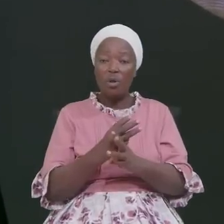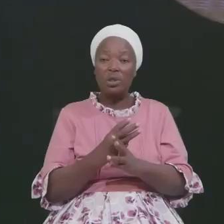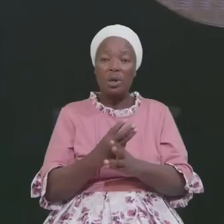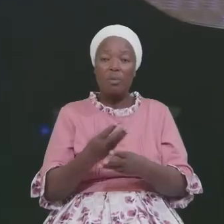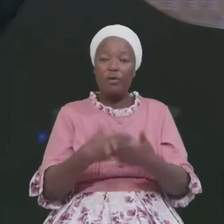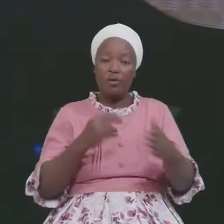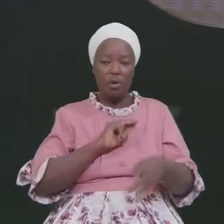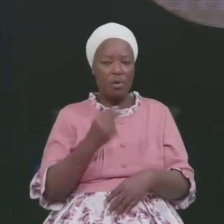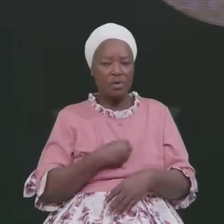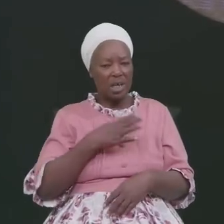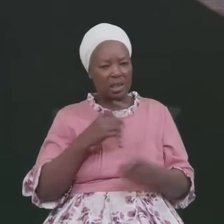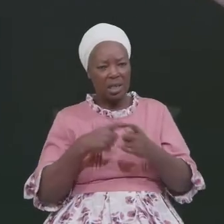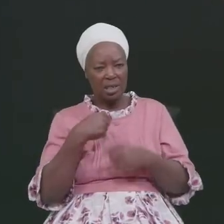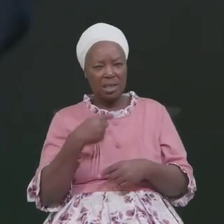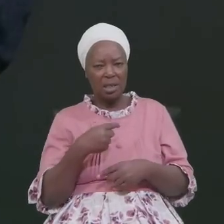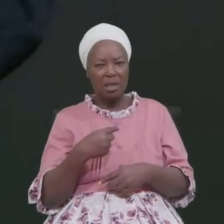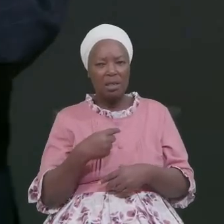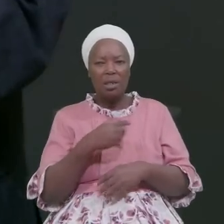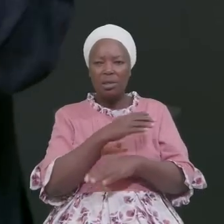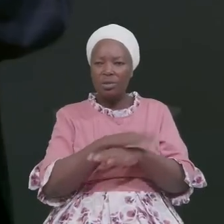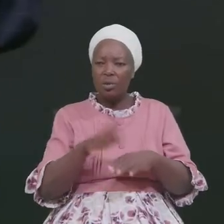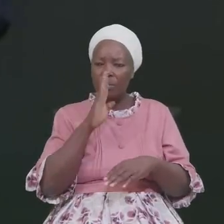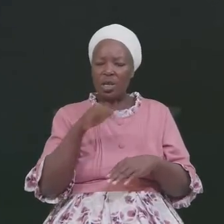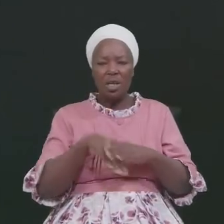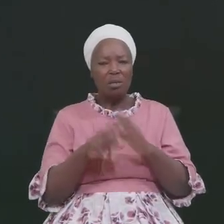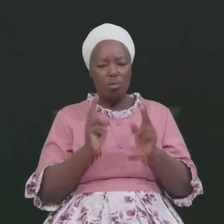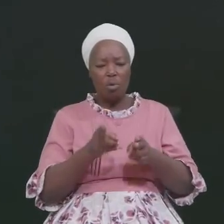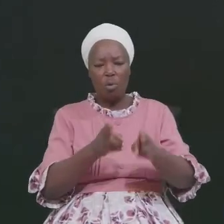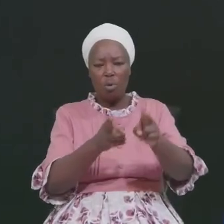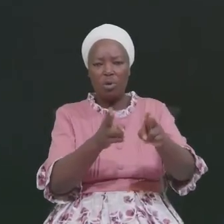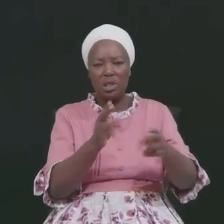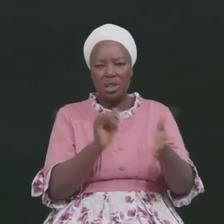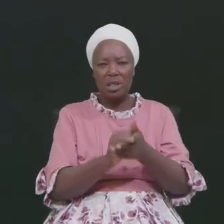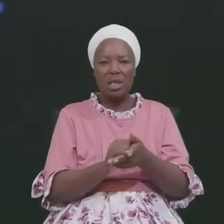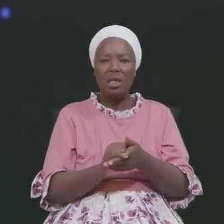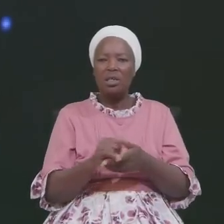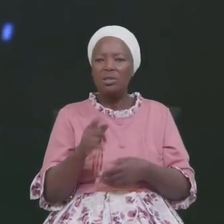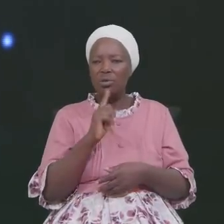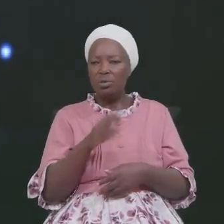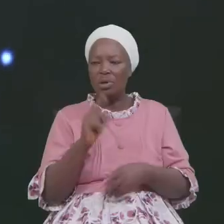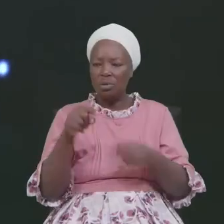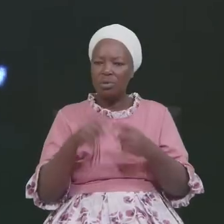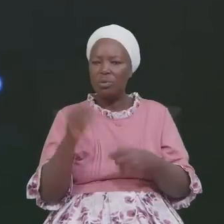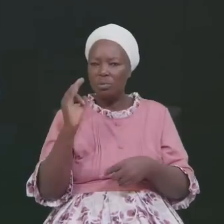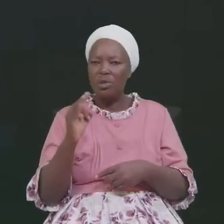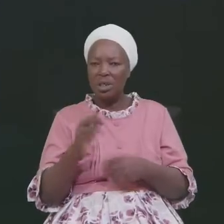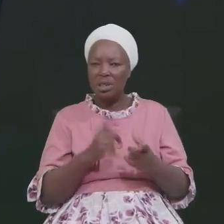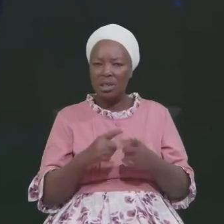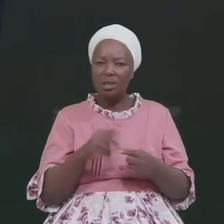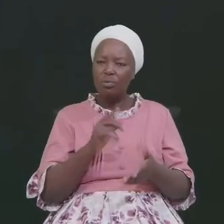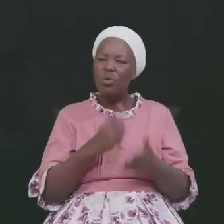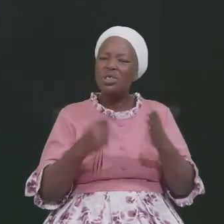And so he says, don't be so much in a hurry that you're going to rush out. Look at the condition of your